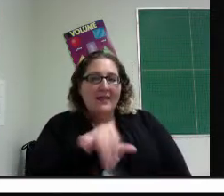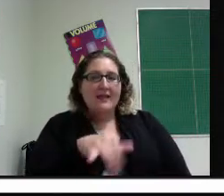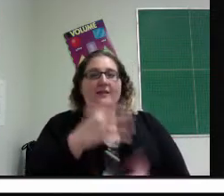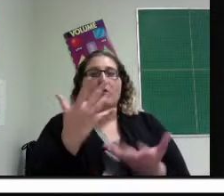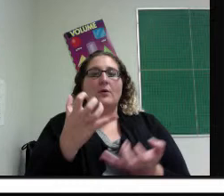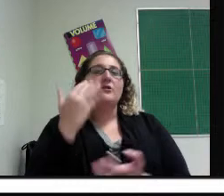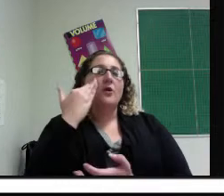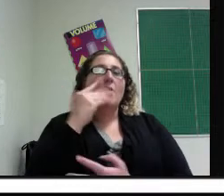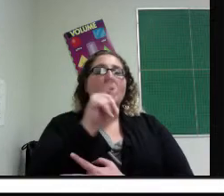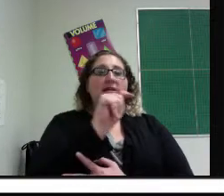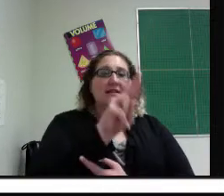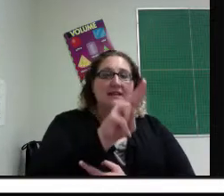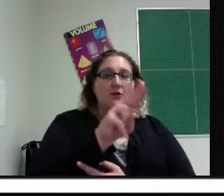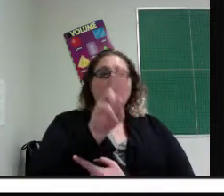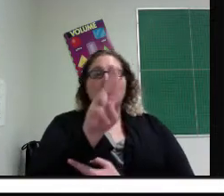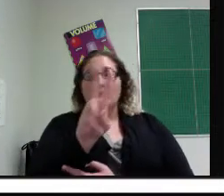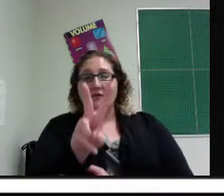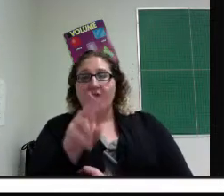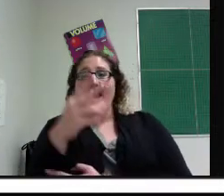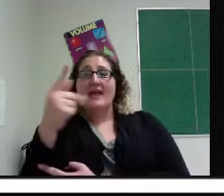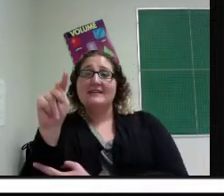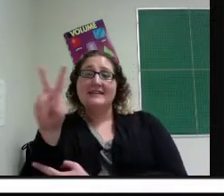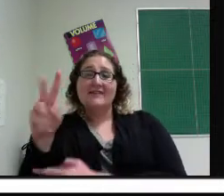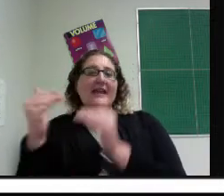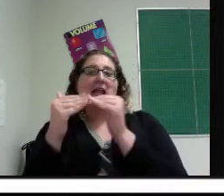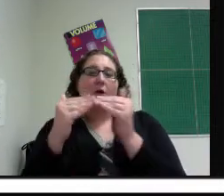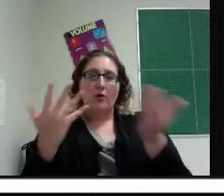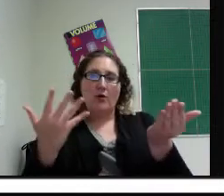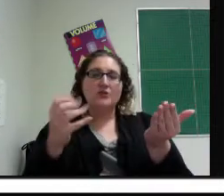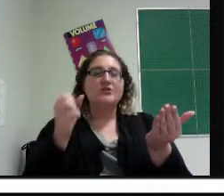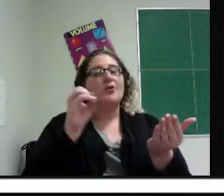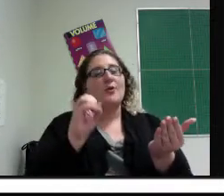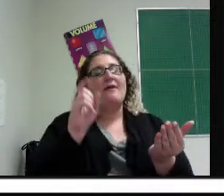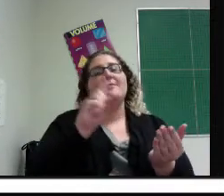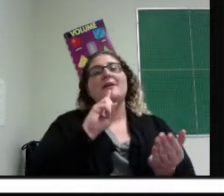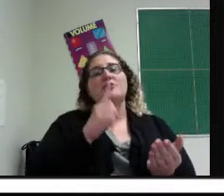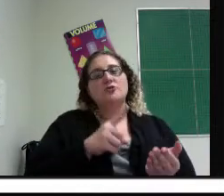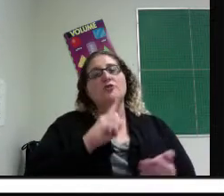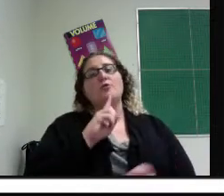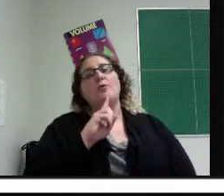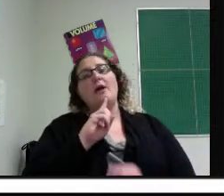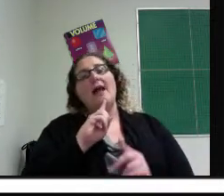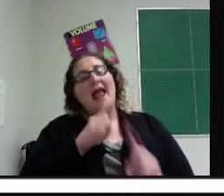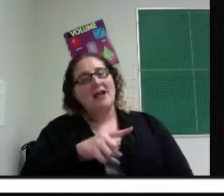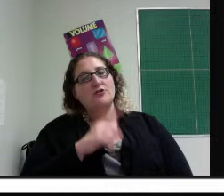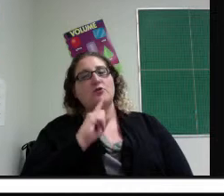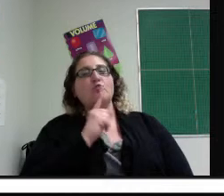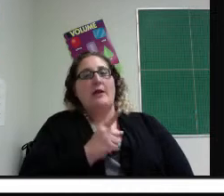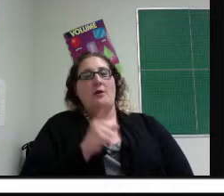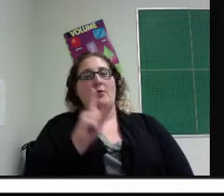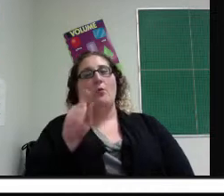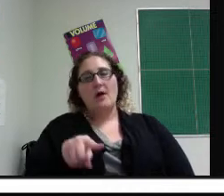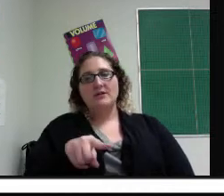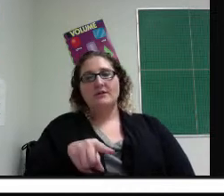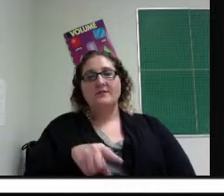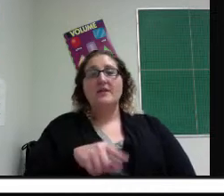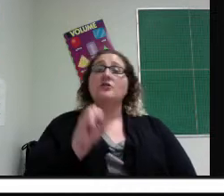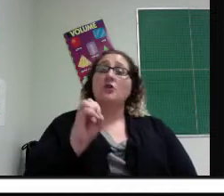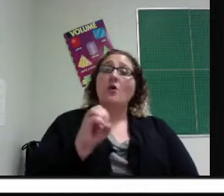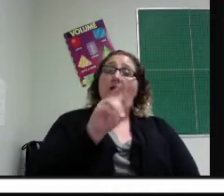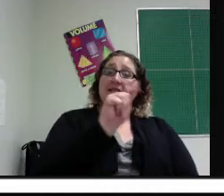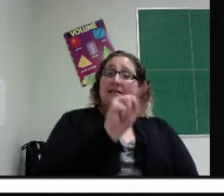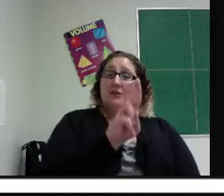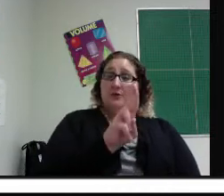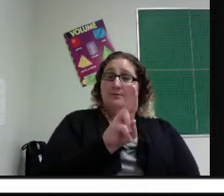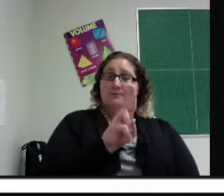TU, UV, and VT are equal to. So you have to make sure that you're answering the question that was asked. Okay, so TU